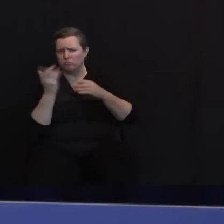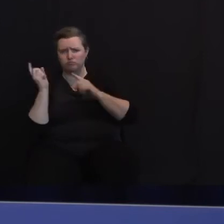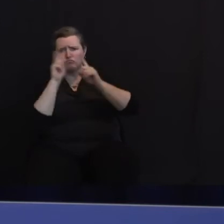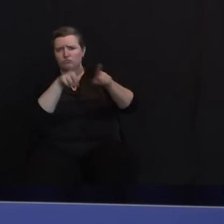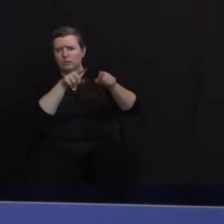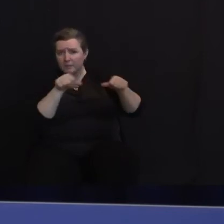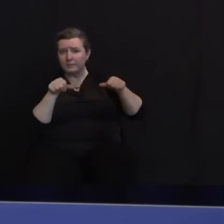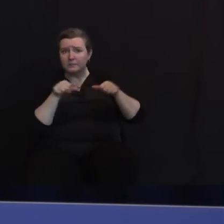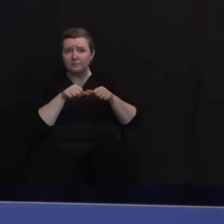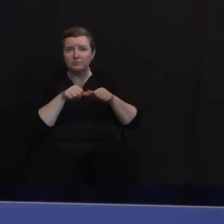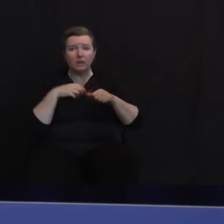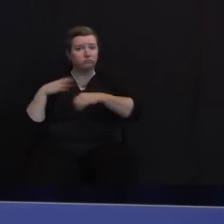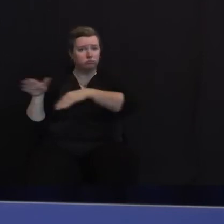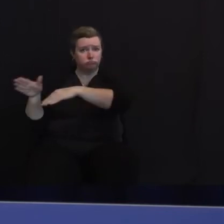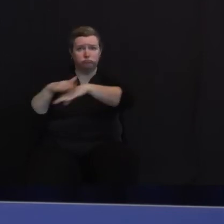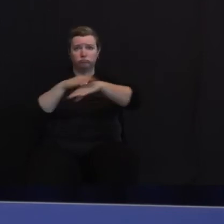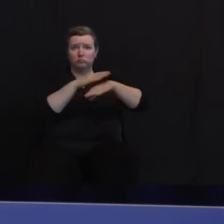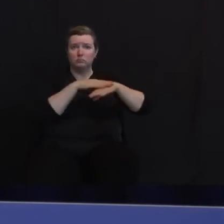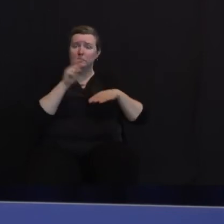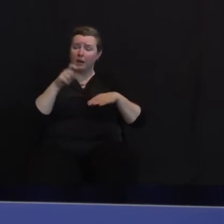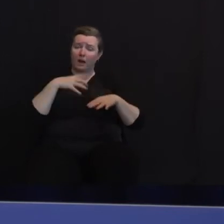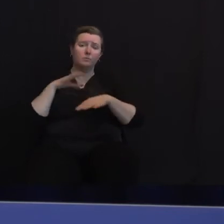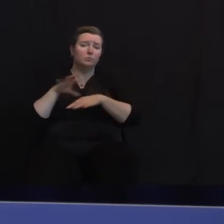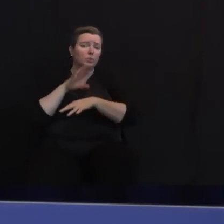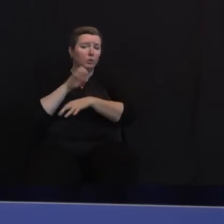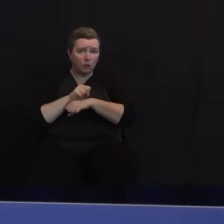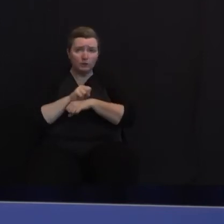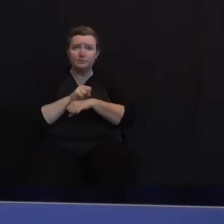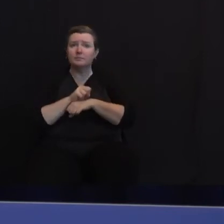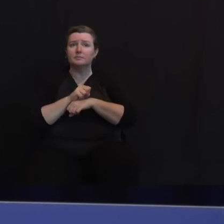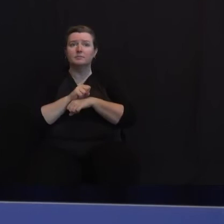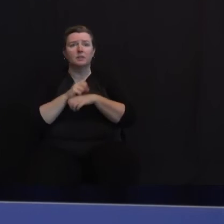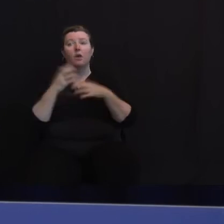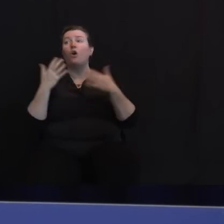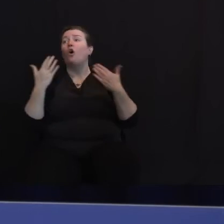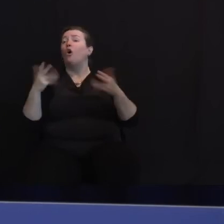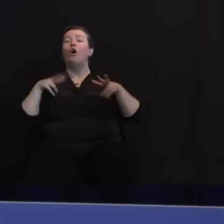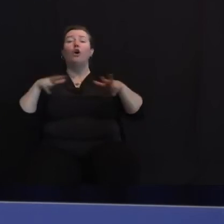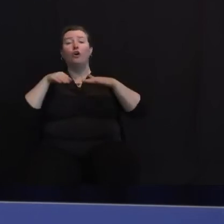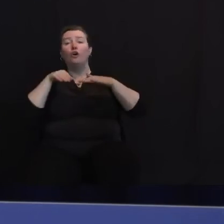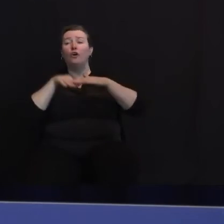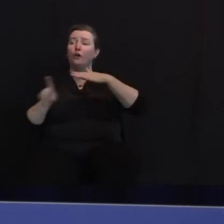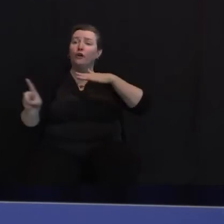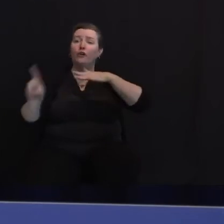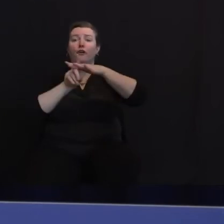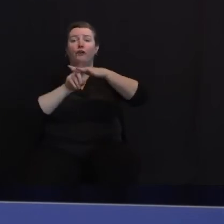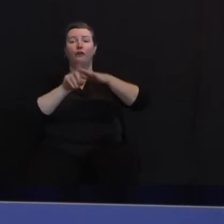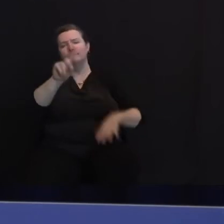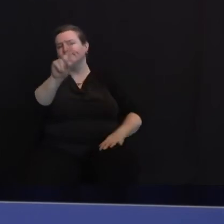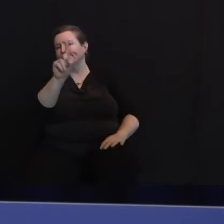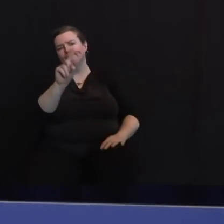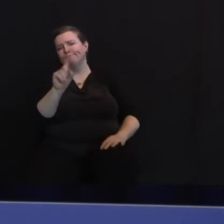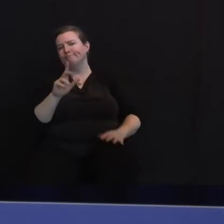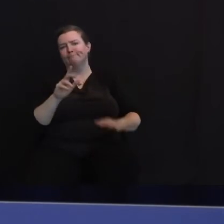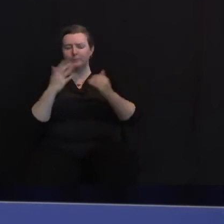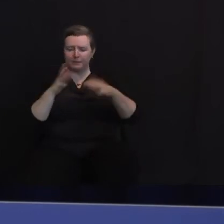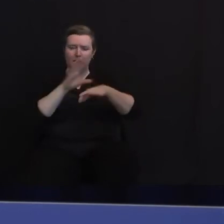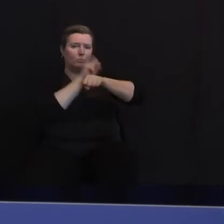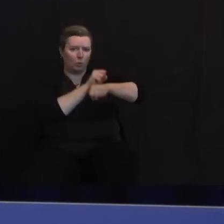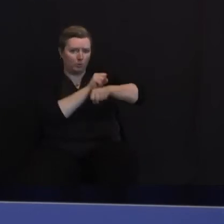you must have an appointment at this time. Vaccination sites are not able to accommodate individual